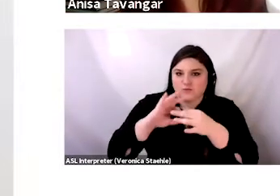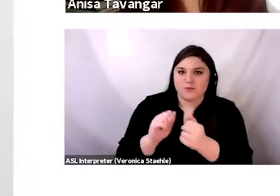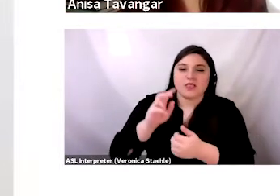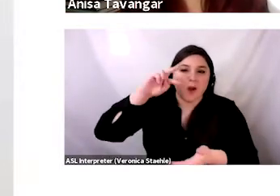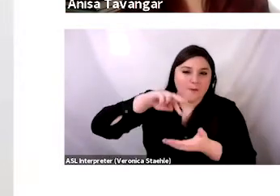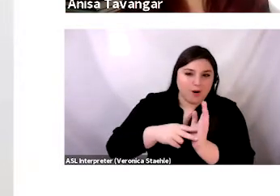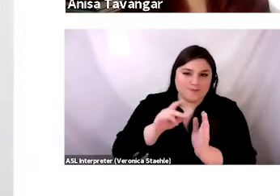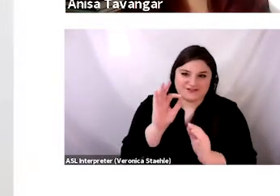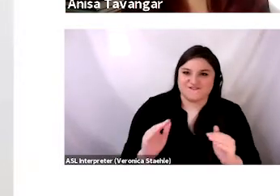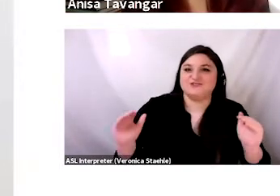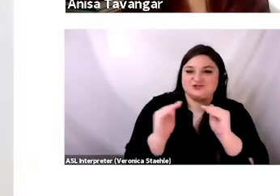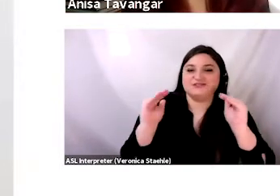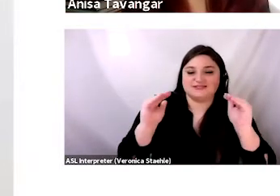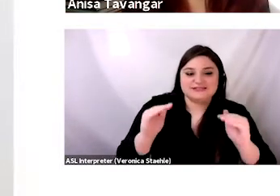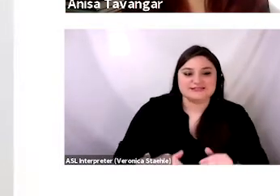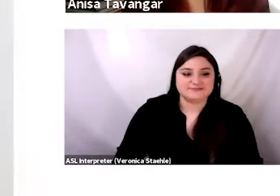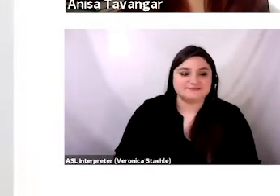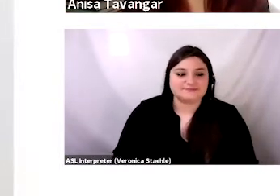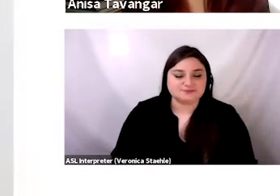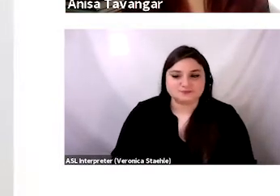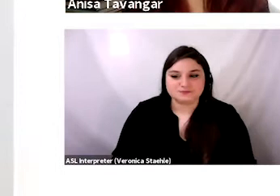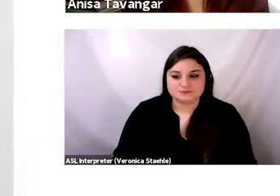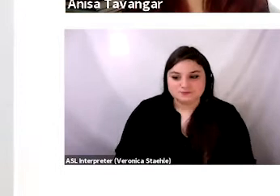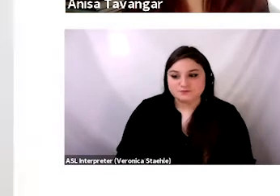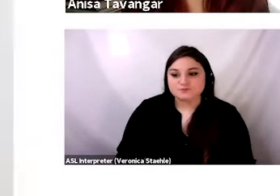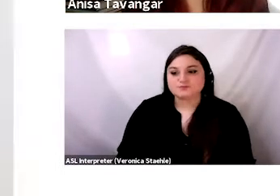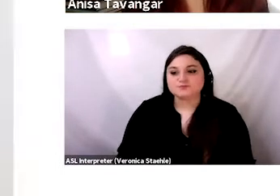that says it is,